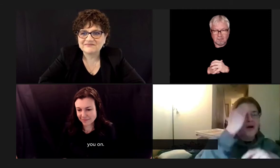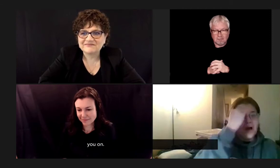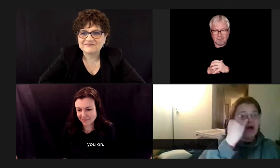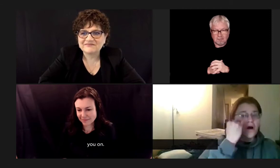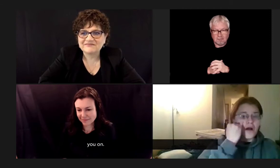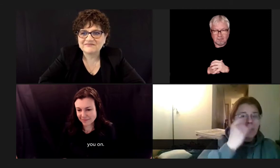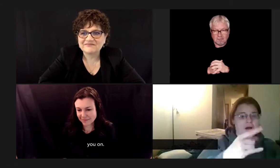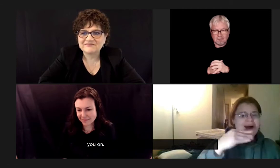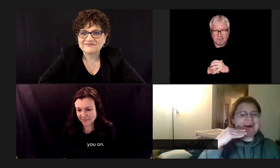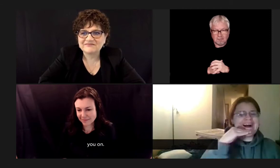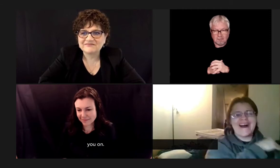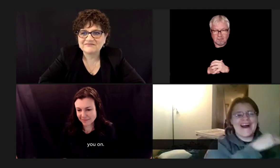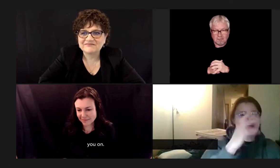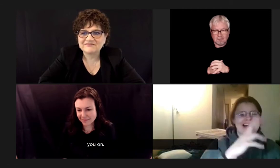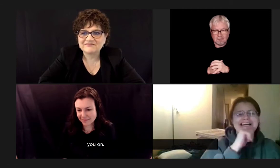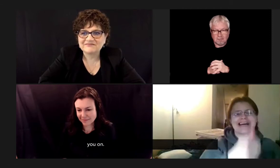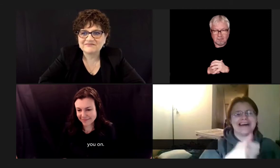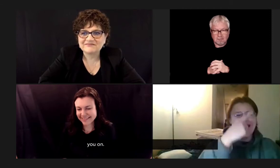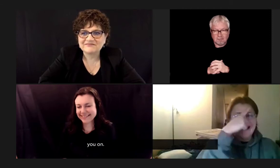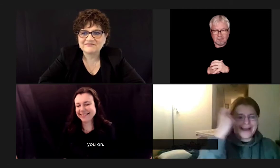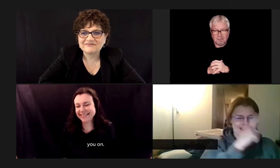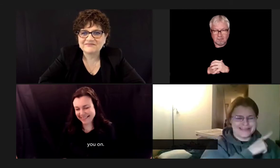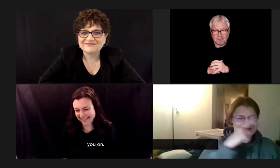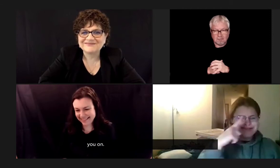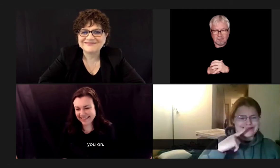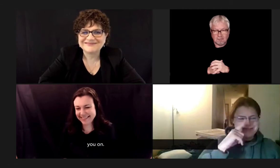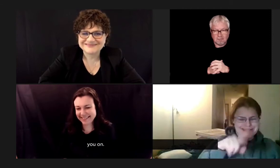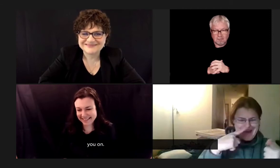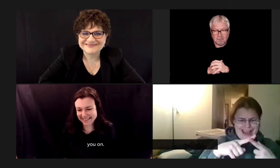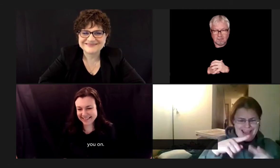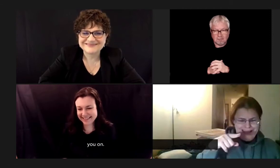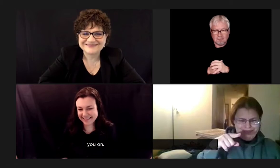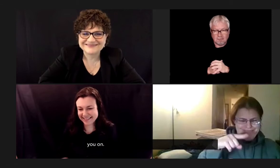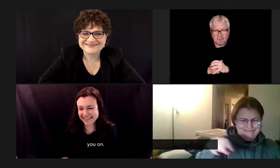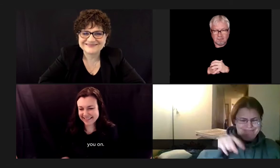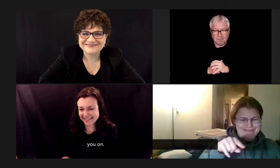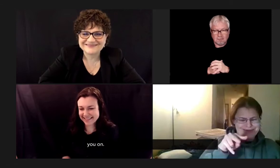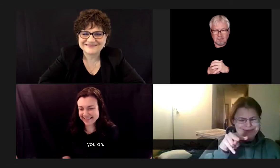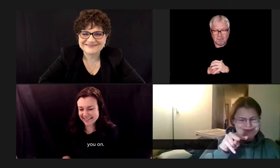personal story that has an impact on your life